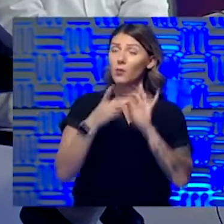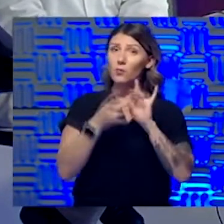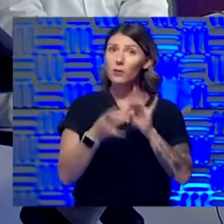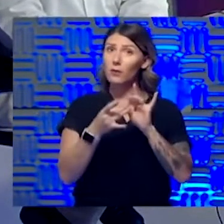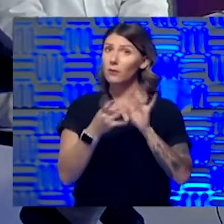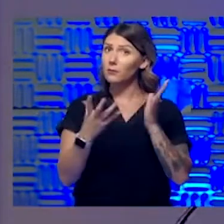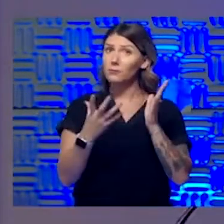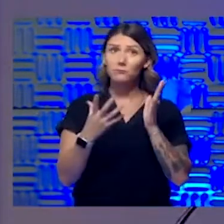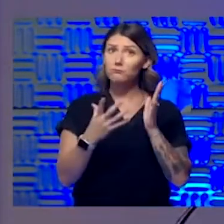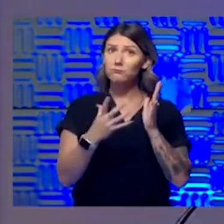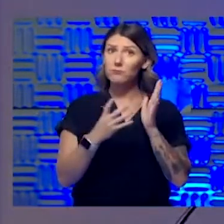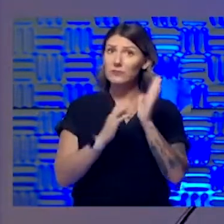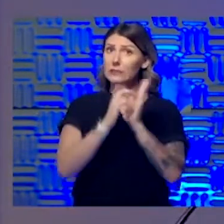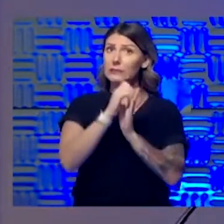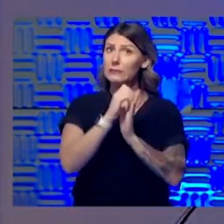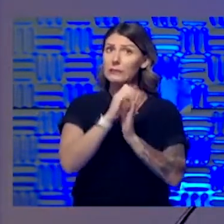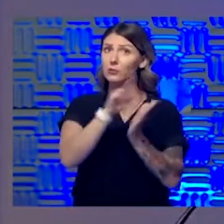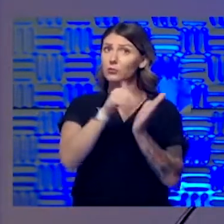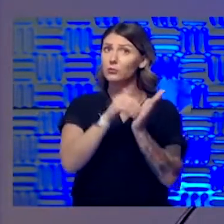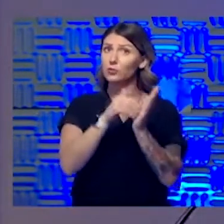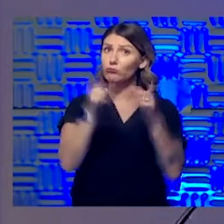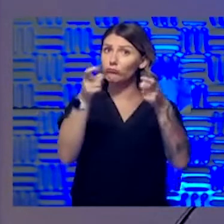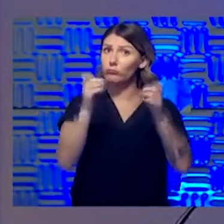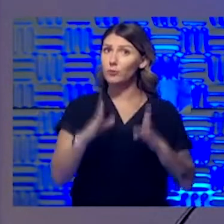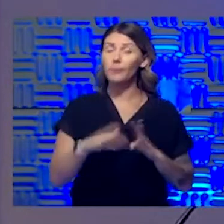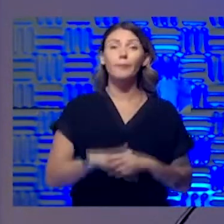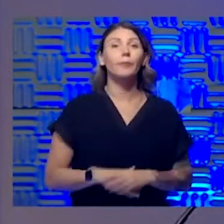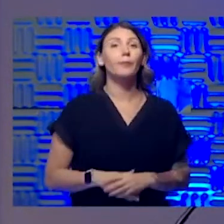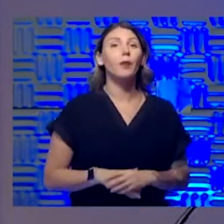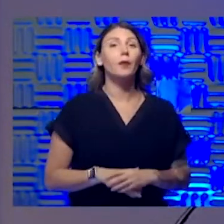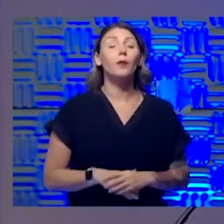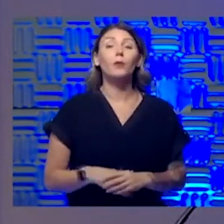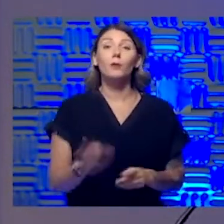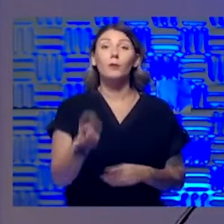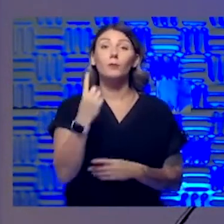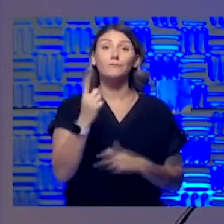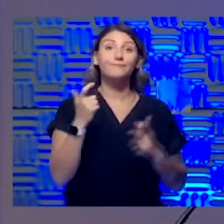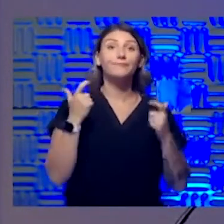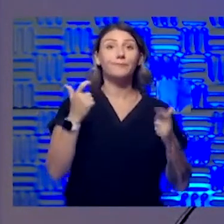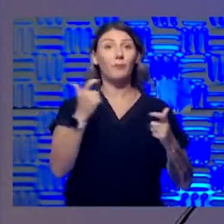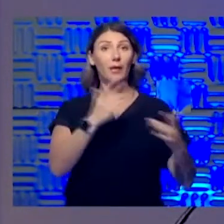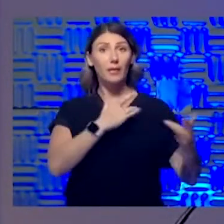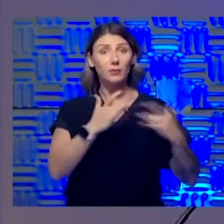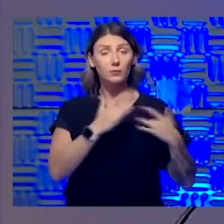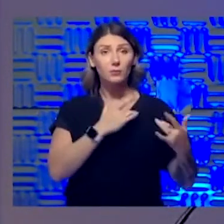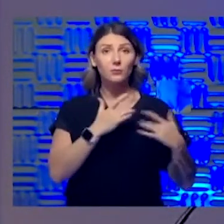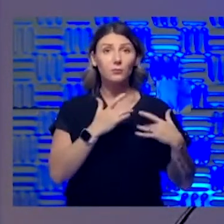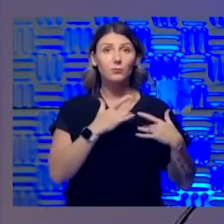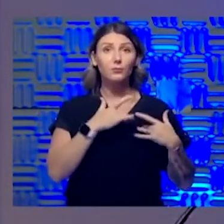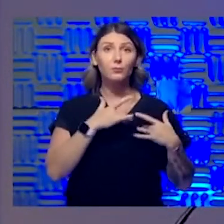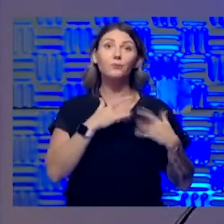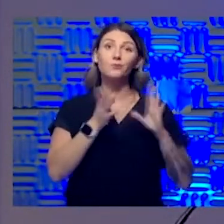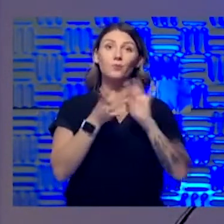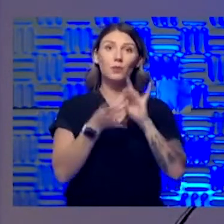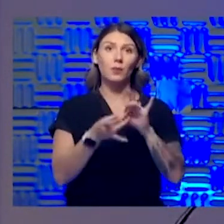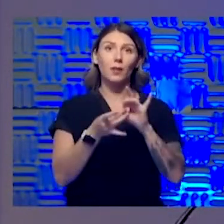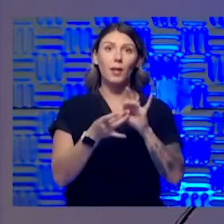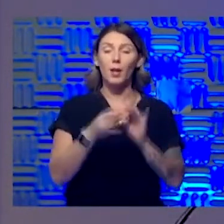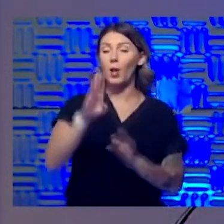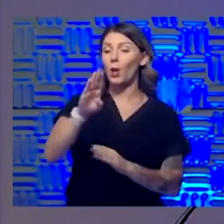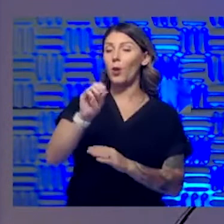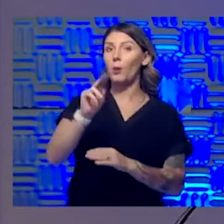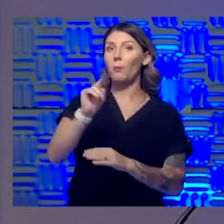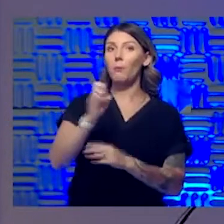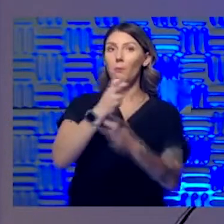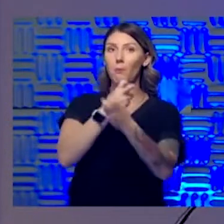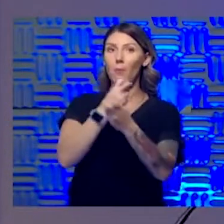directors? No, I think that one of our biggest concerns does surround our bone marrow transplant